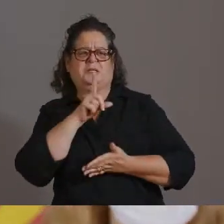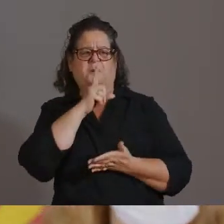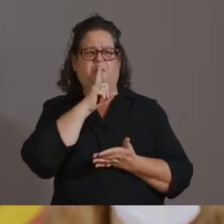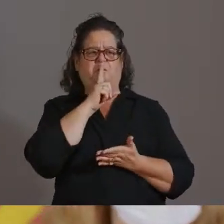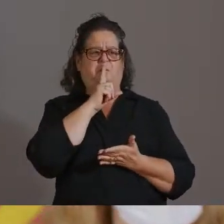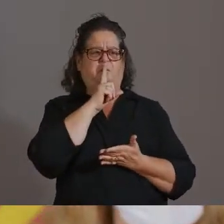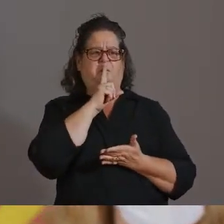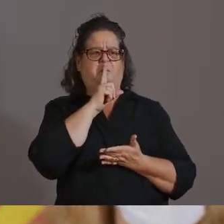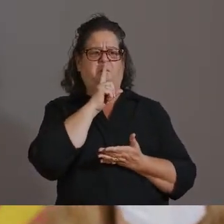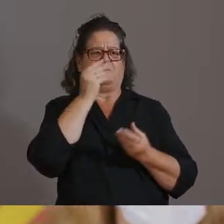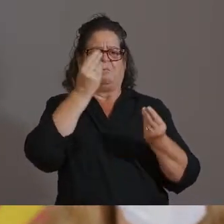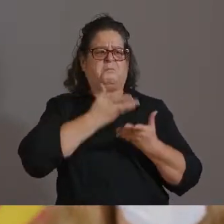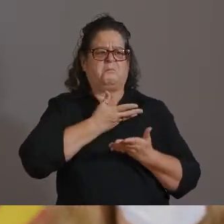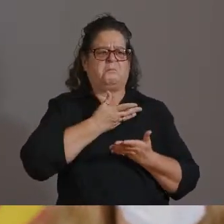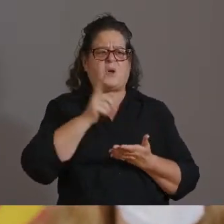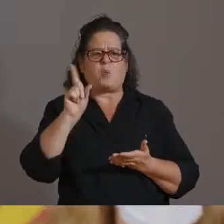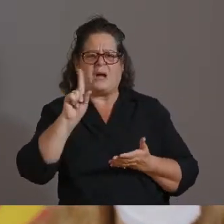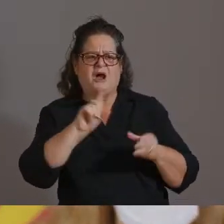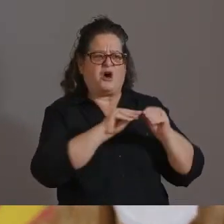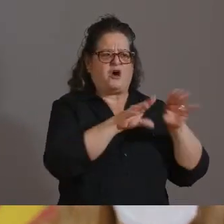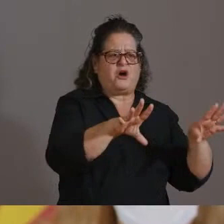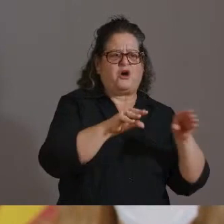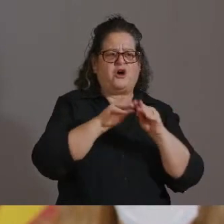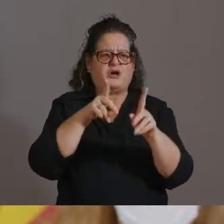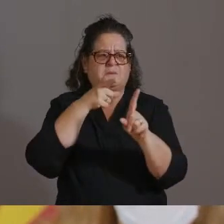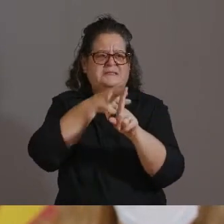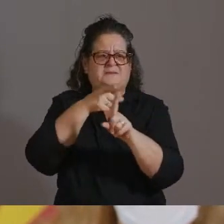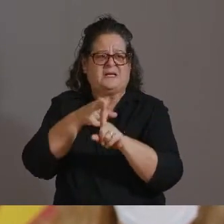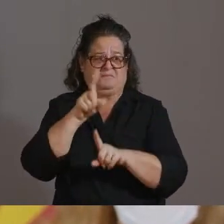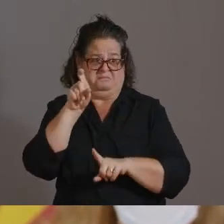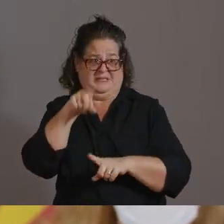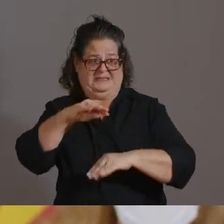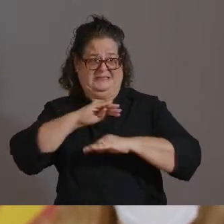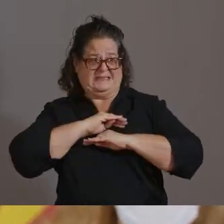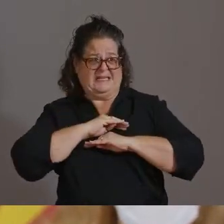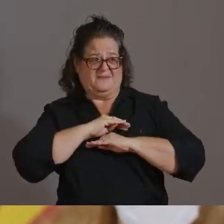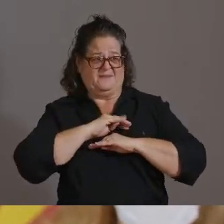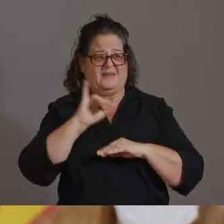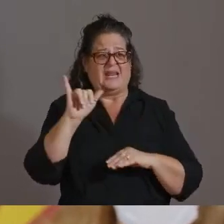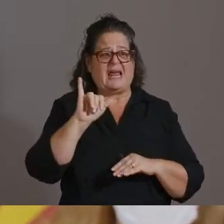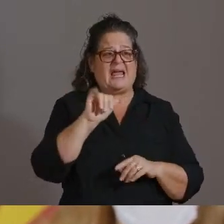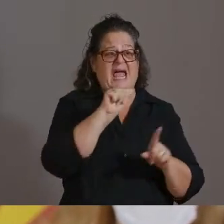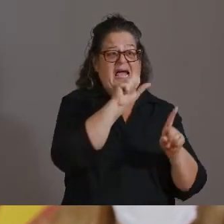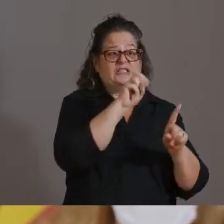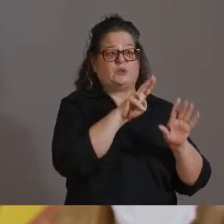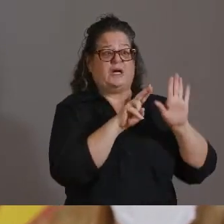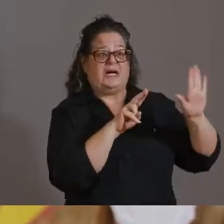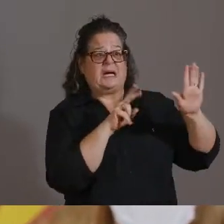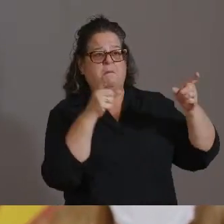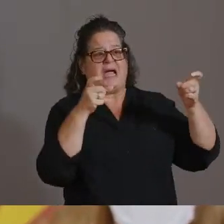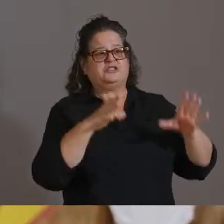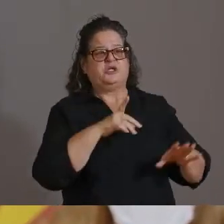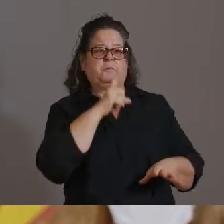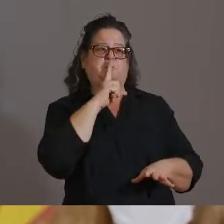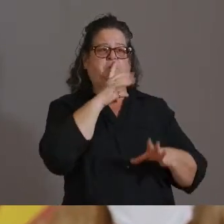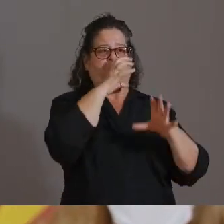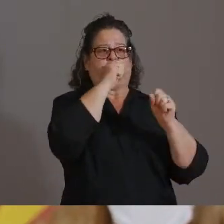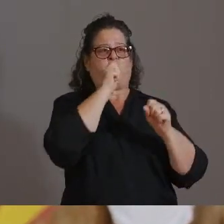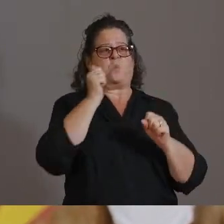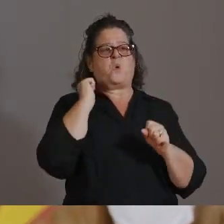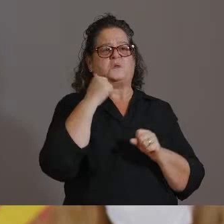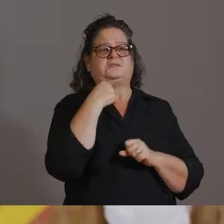are. Are you satisfied with the university's response, like ASU's management, around their release of numbers? I want to